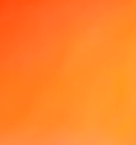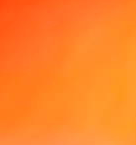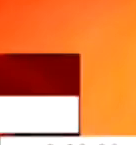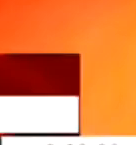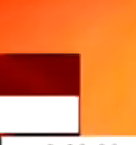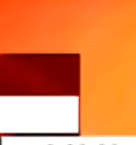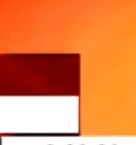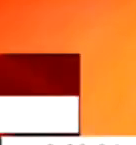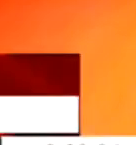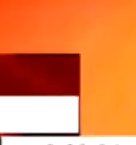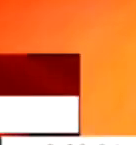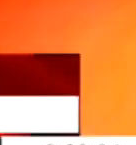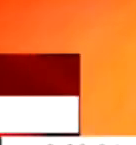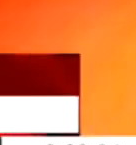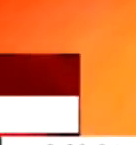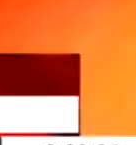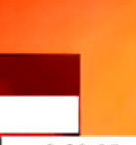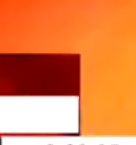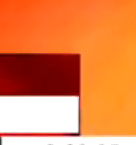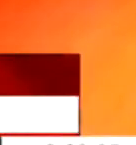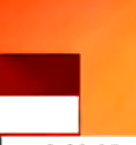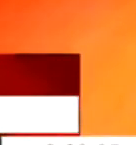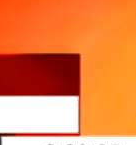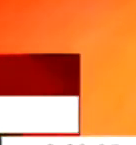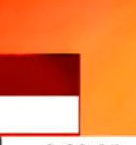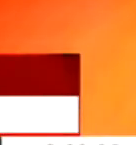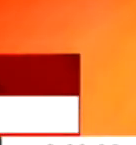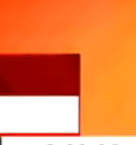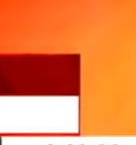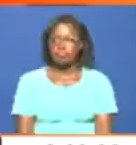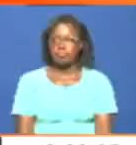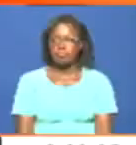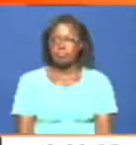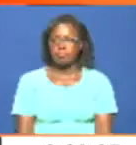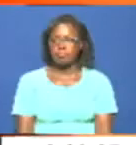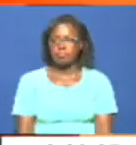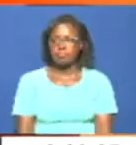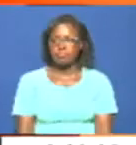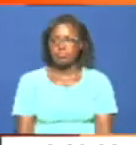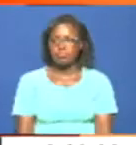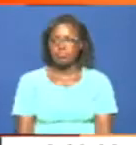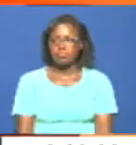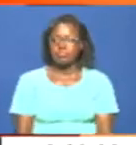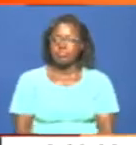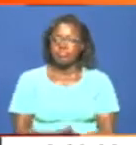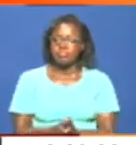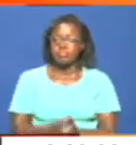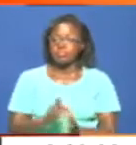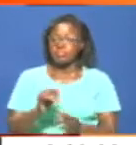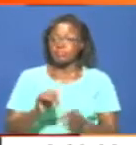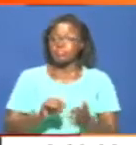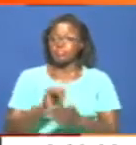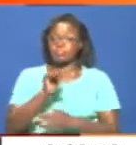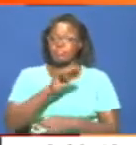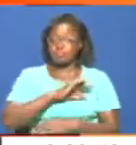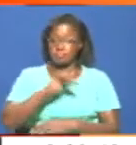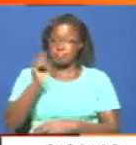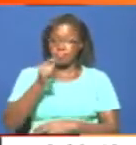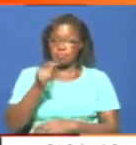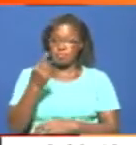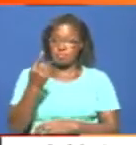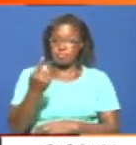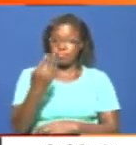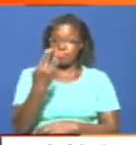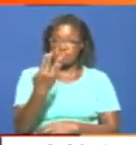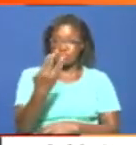Good evening, welcome to Business. I am Cynthia Nyamai. Now, horticulture exports earned Kenya 145 billion